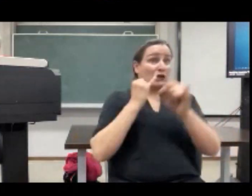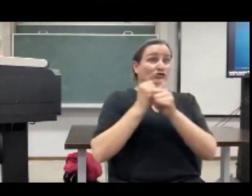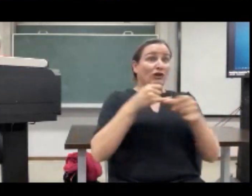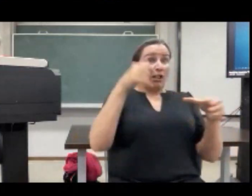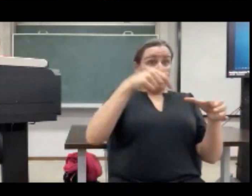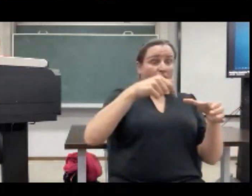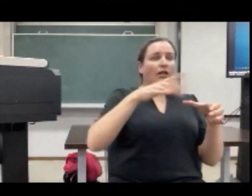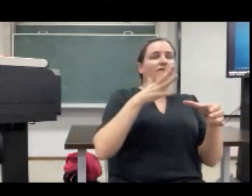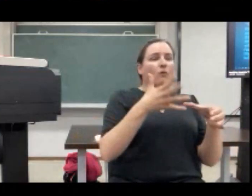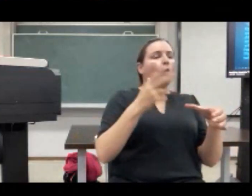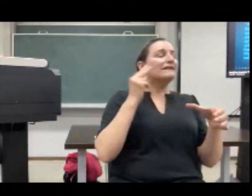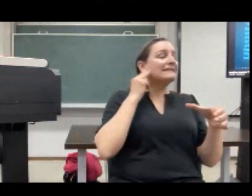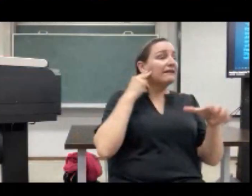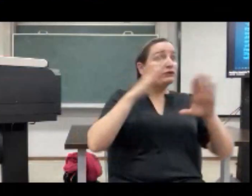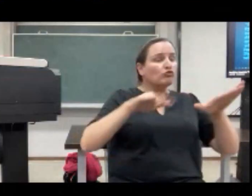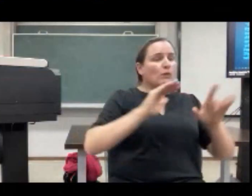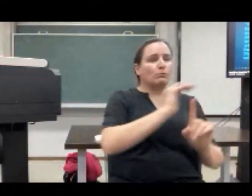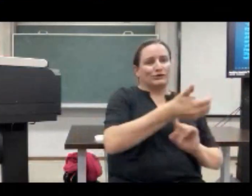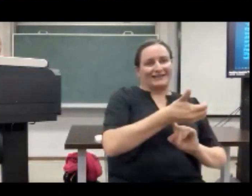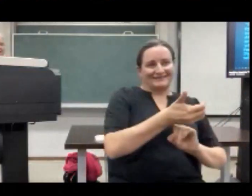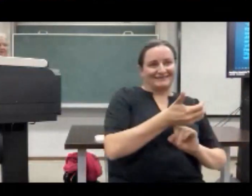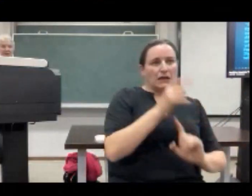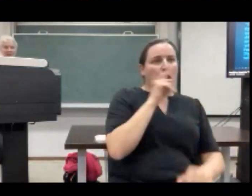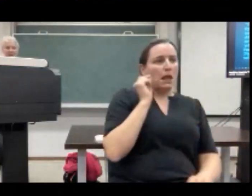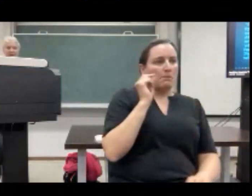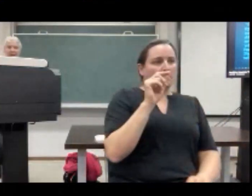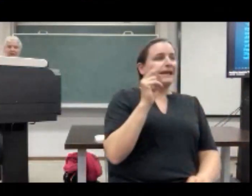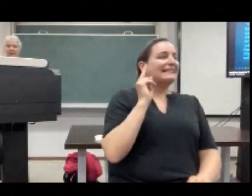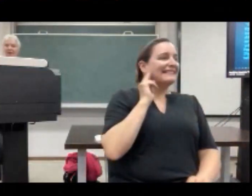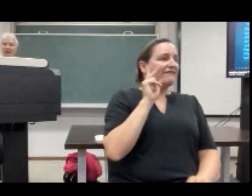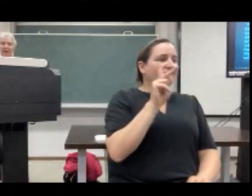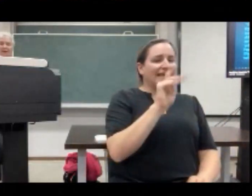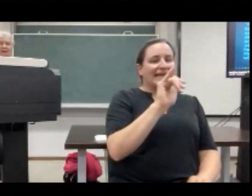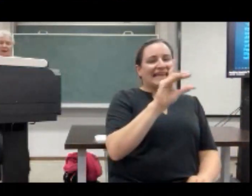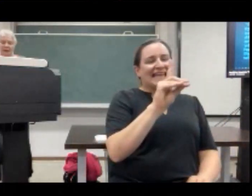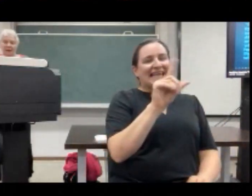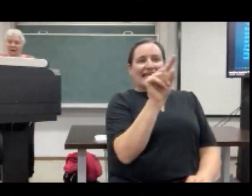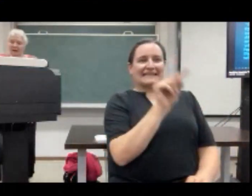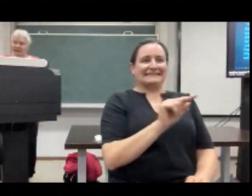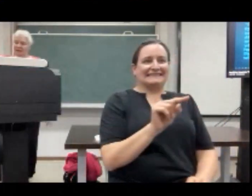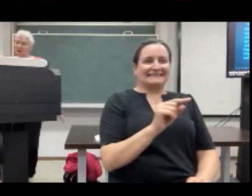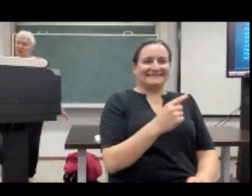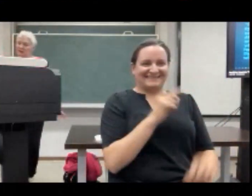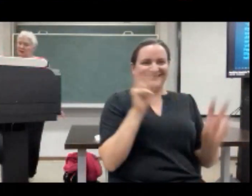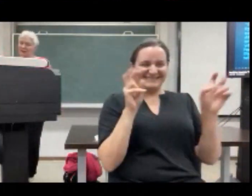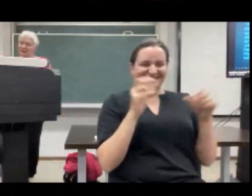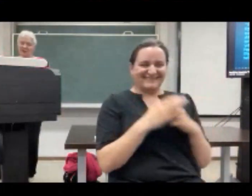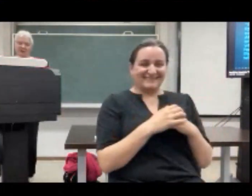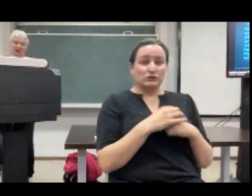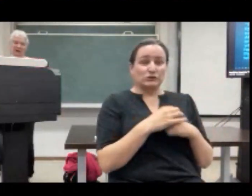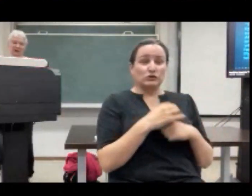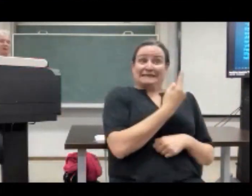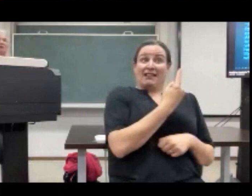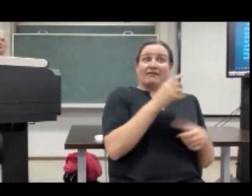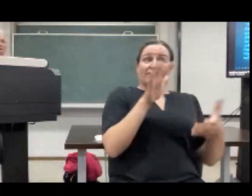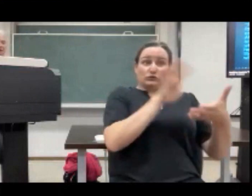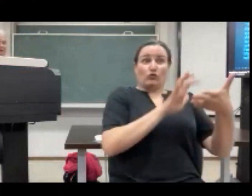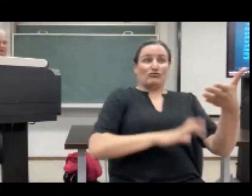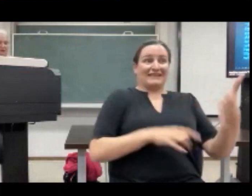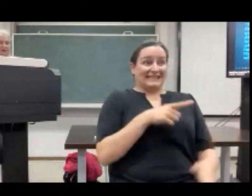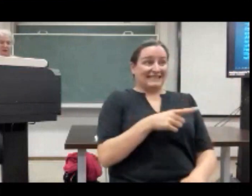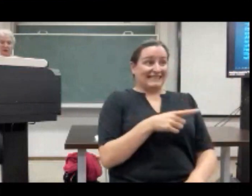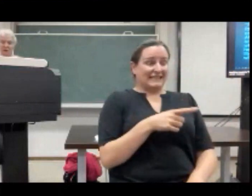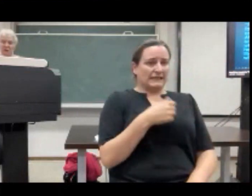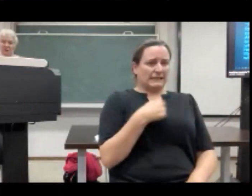for the protection of deaf children. And he writes here, I had the chance to raise the challenges